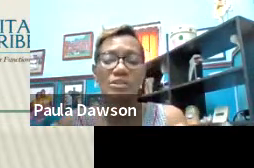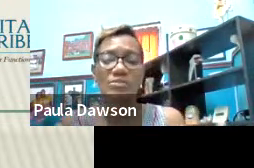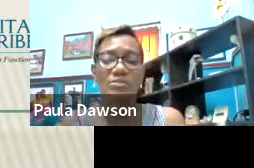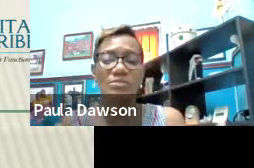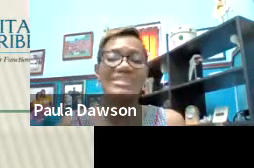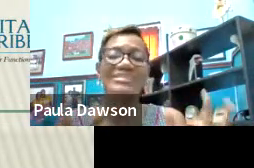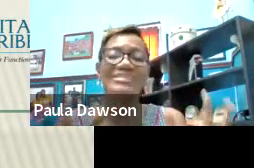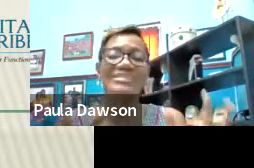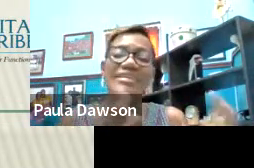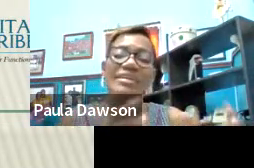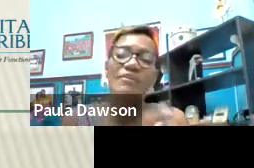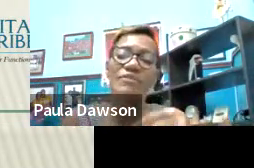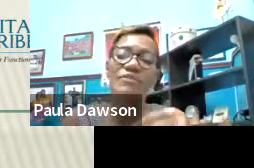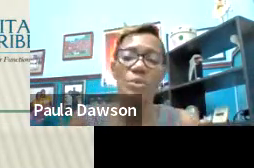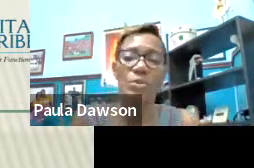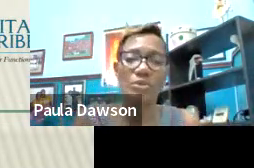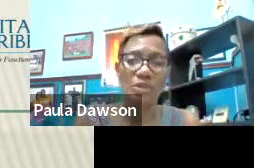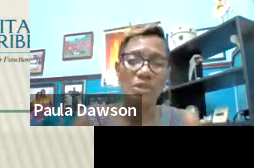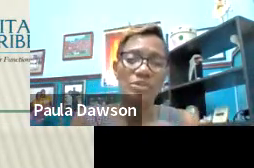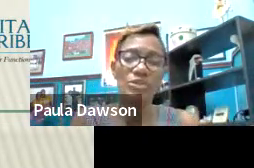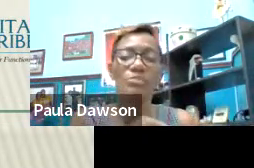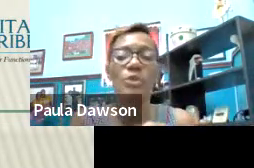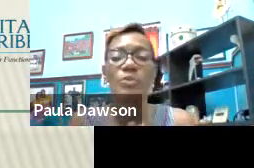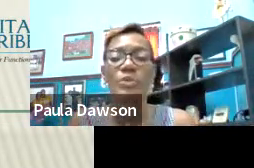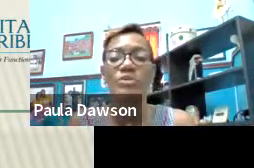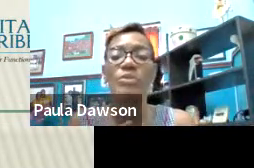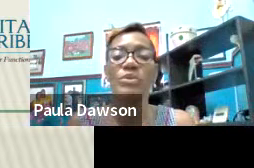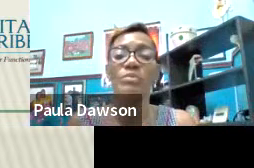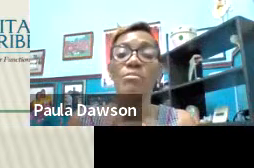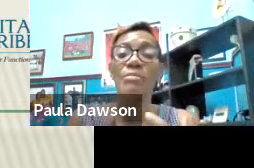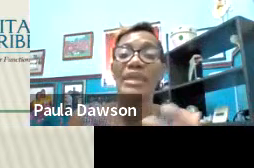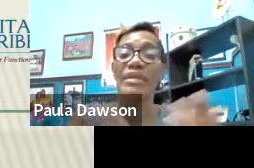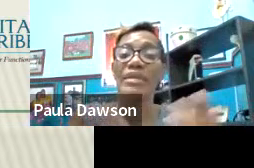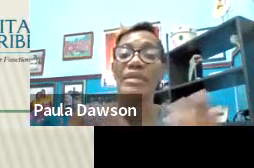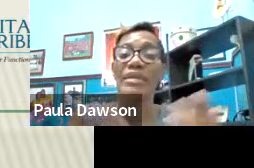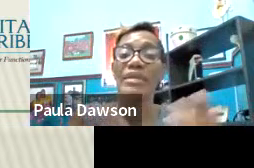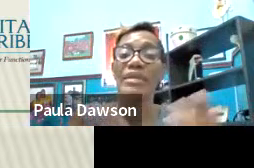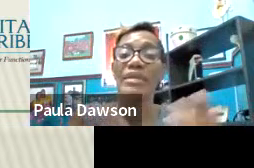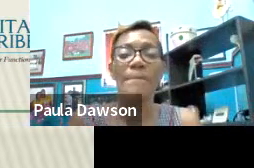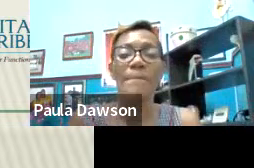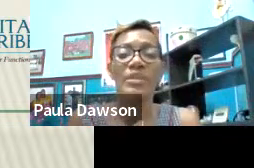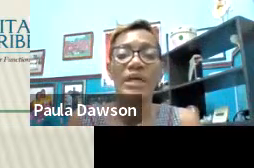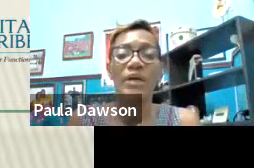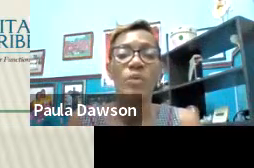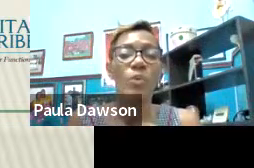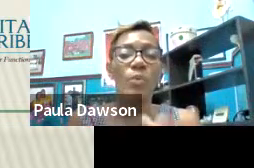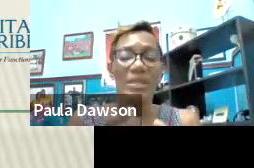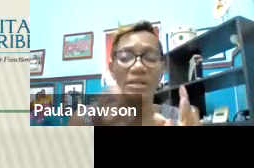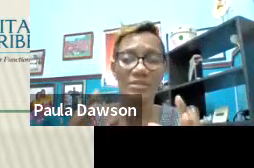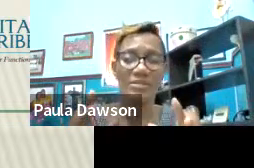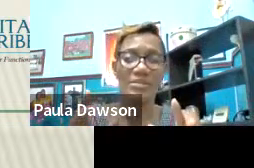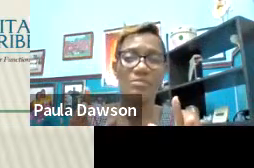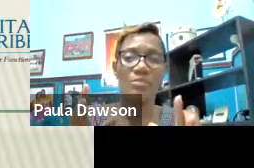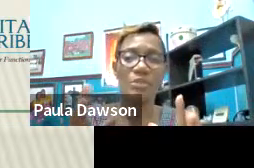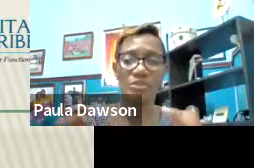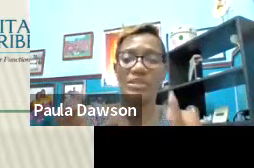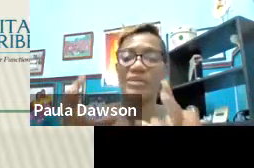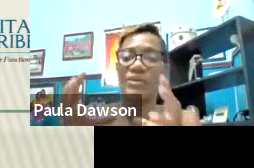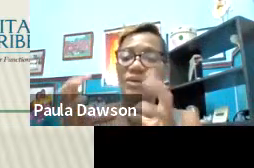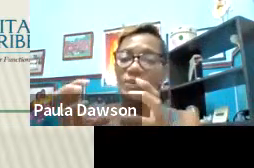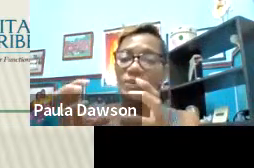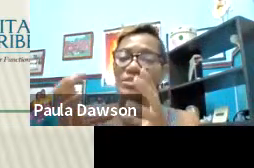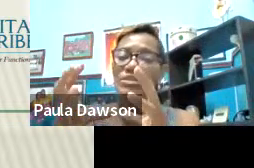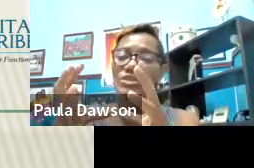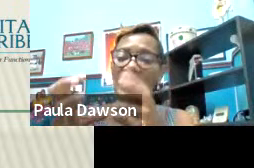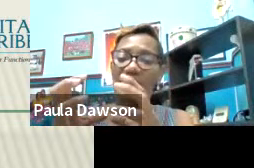know, osteoporosis is thinning of the bone to the bone where the bone may fracture. Now, because the muscles